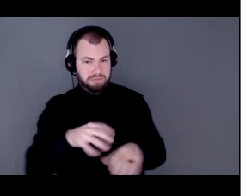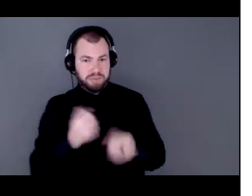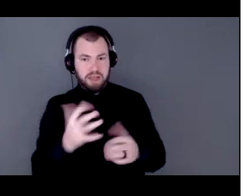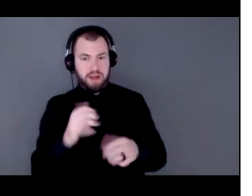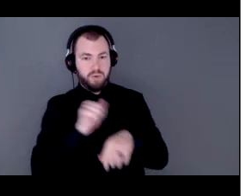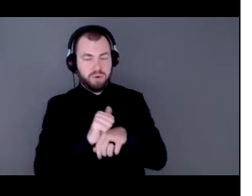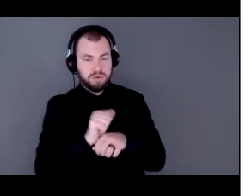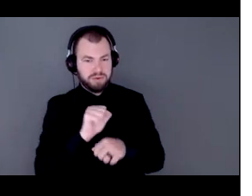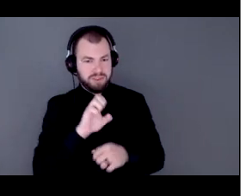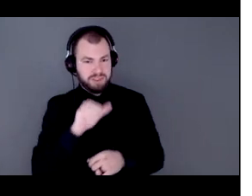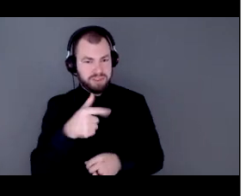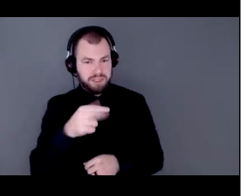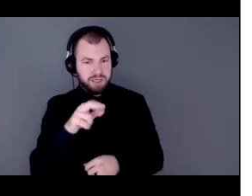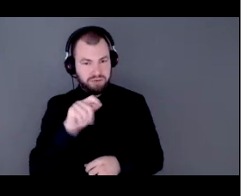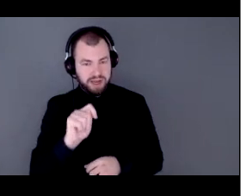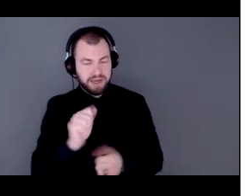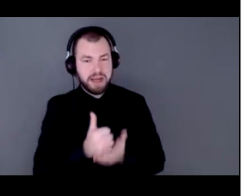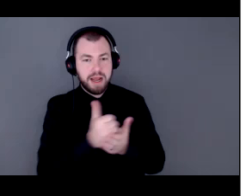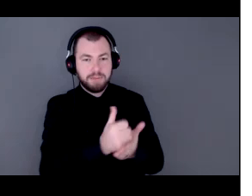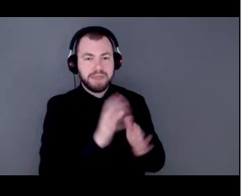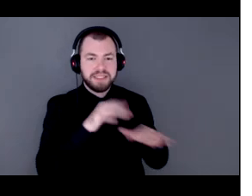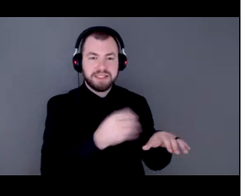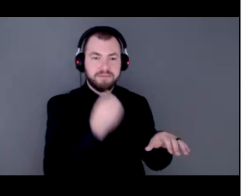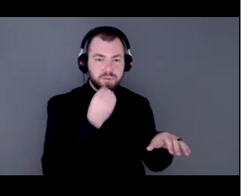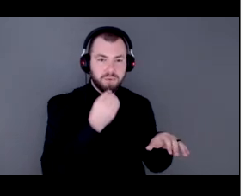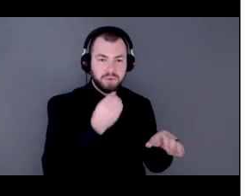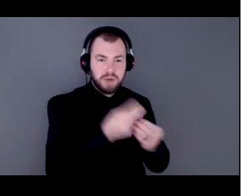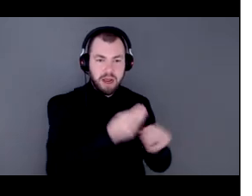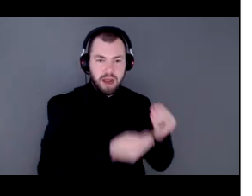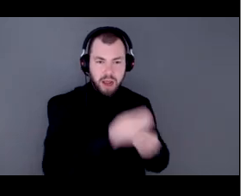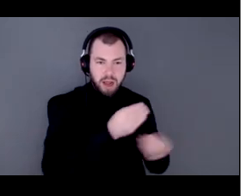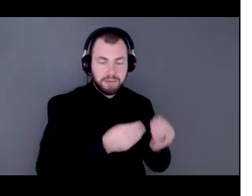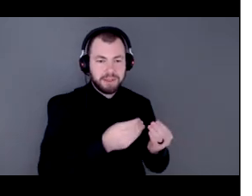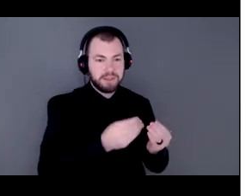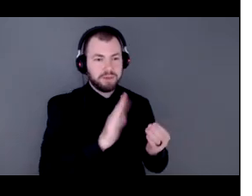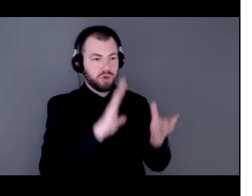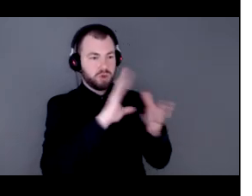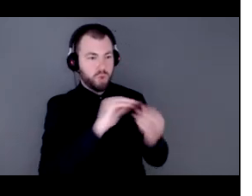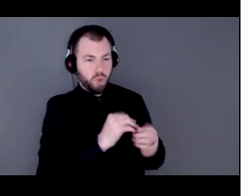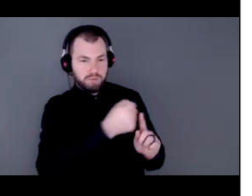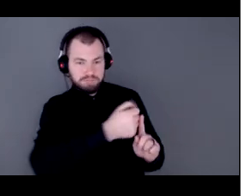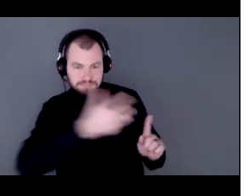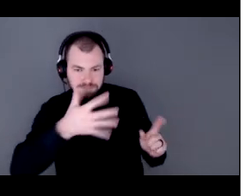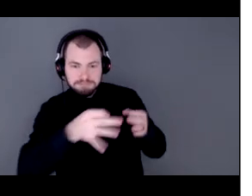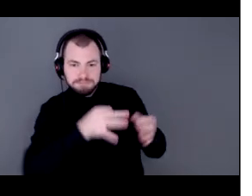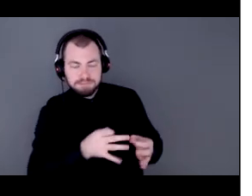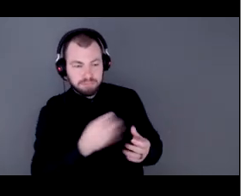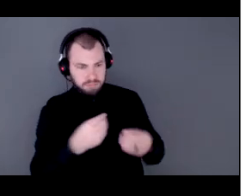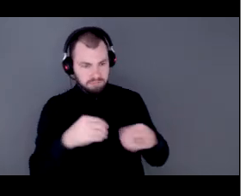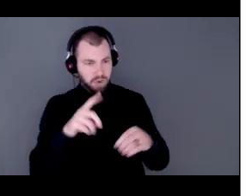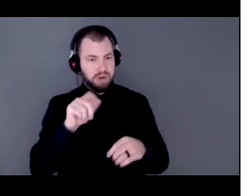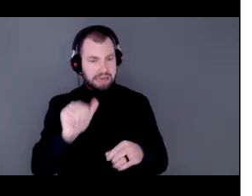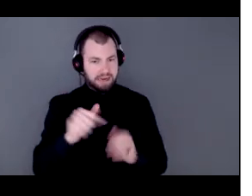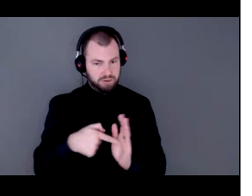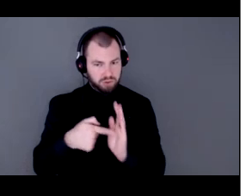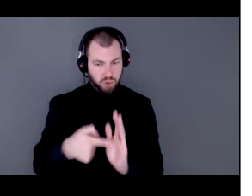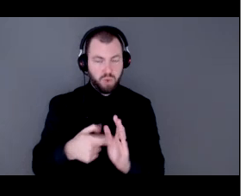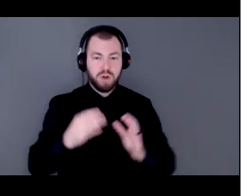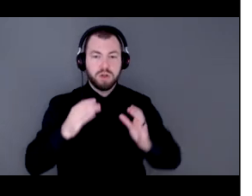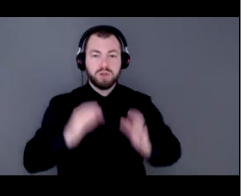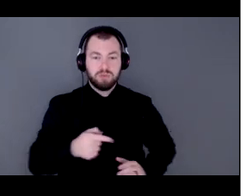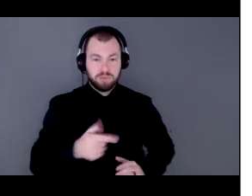with helping our seafood economy do a better job of telling their story. And the market data does support, right, that consumers will